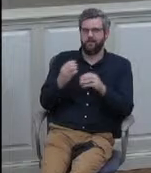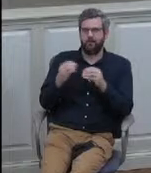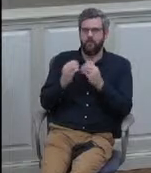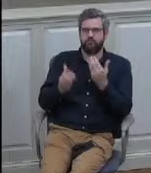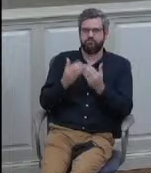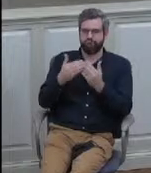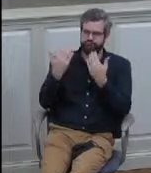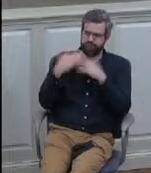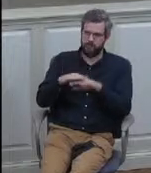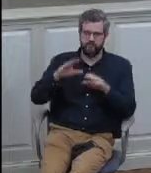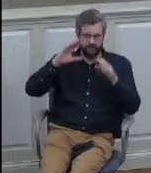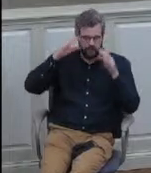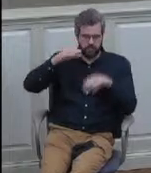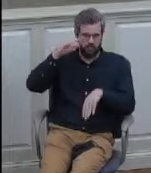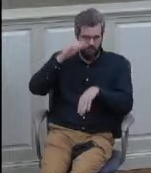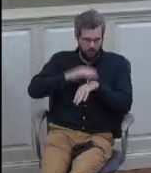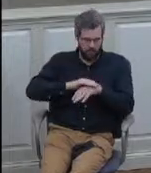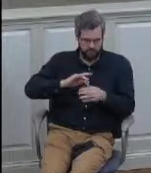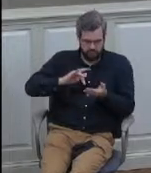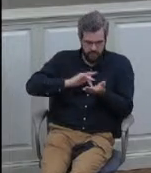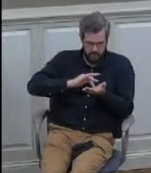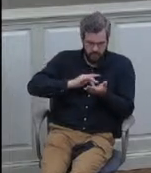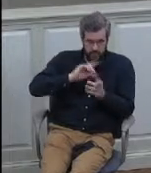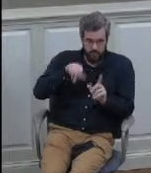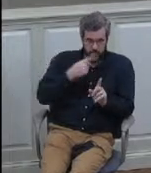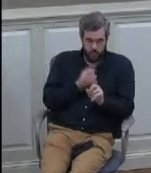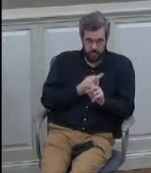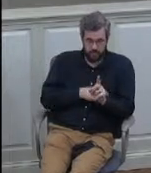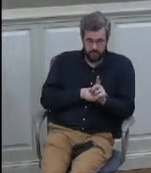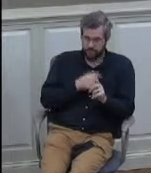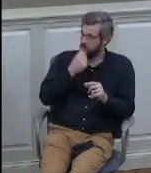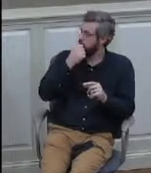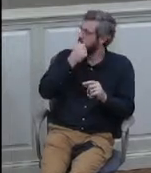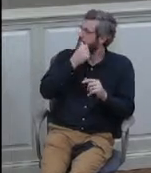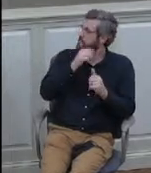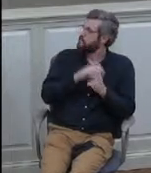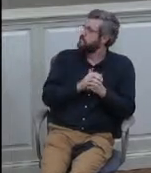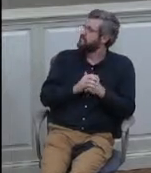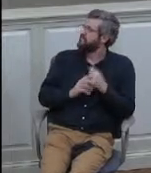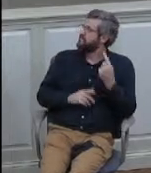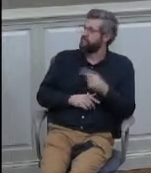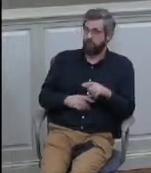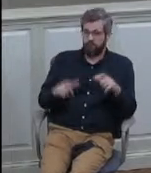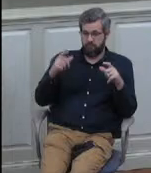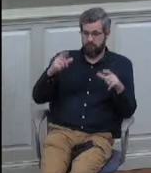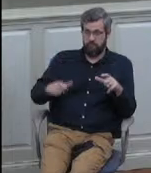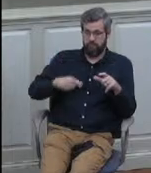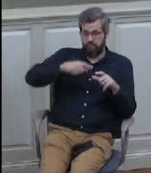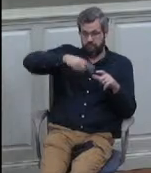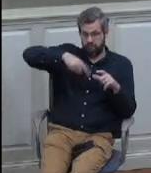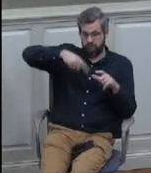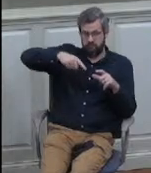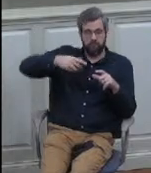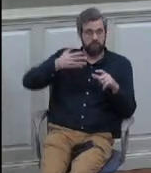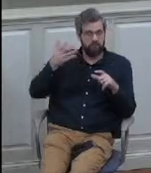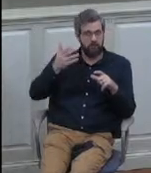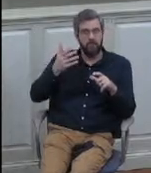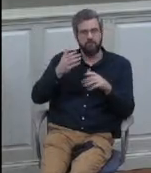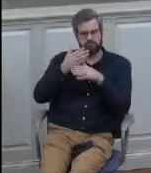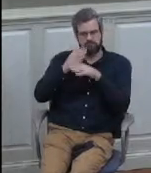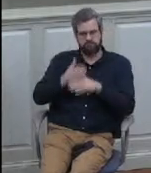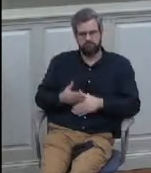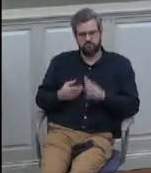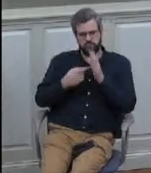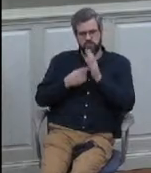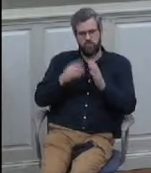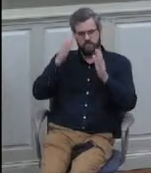because we can focus solely in on the medical cost. Now, this is just a breakdown, which is expected, our cost